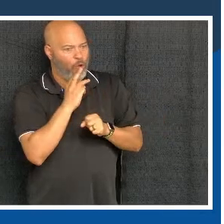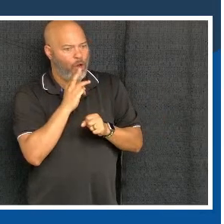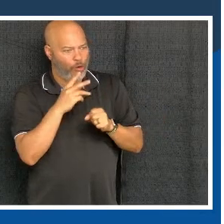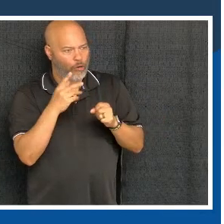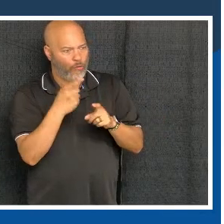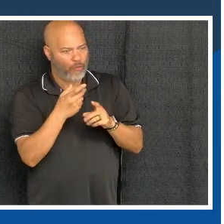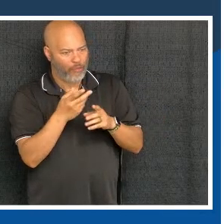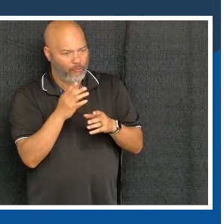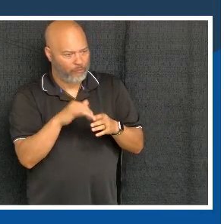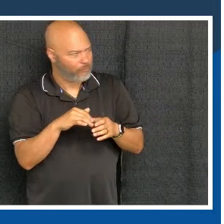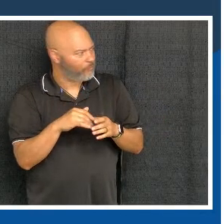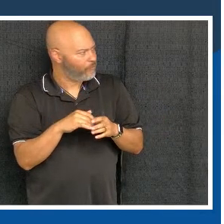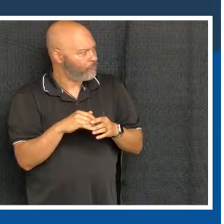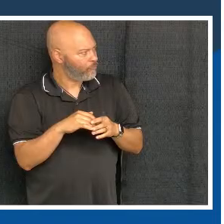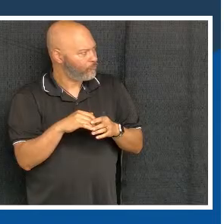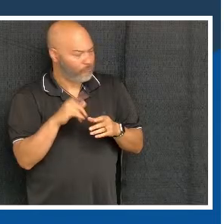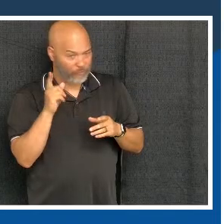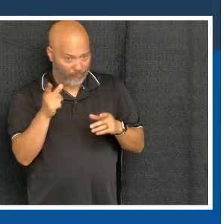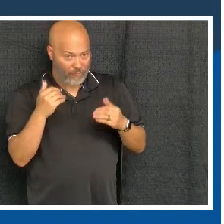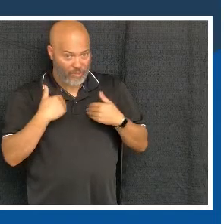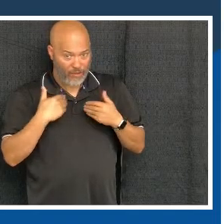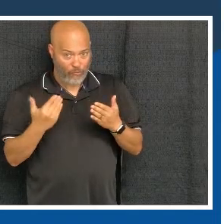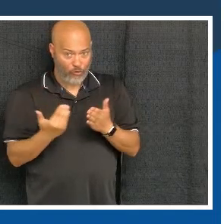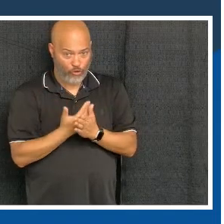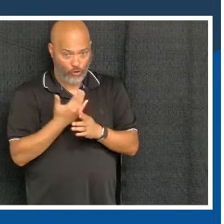already. Do you know if they have done any new